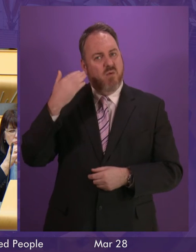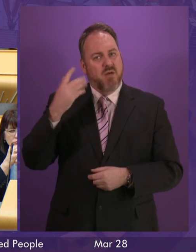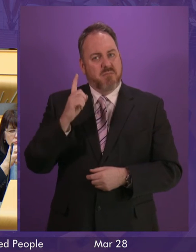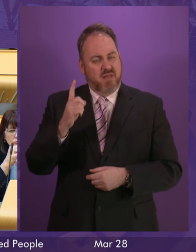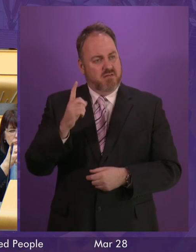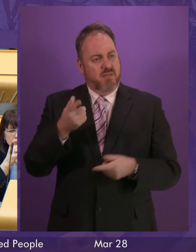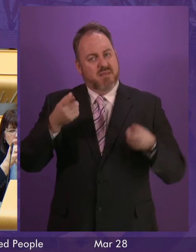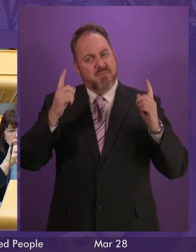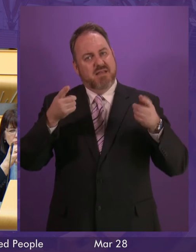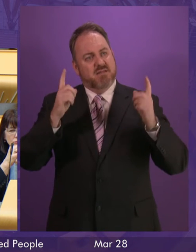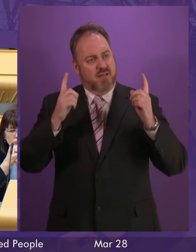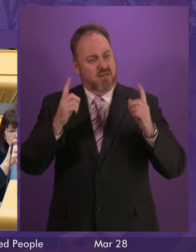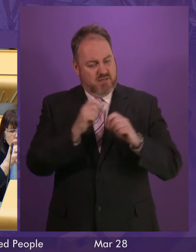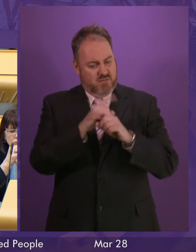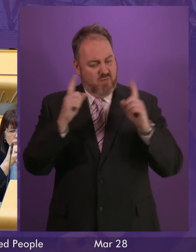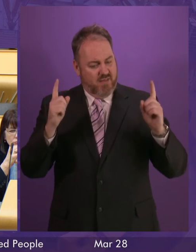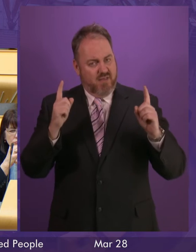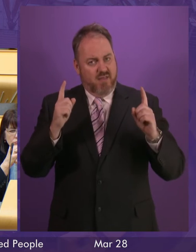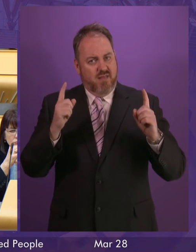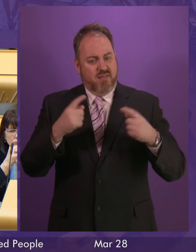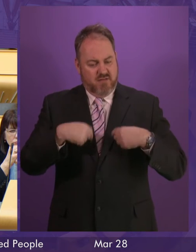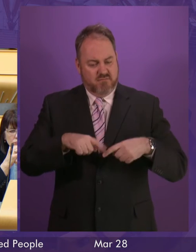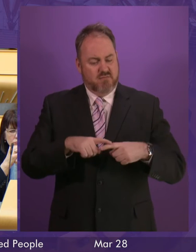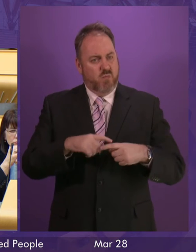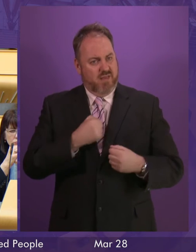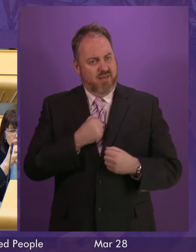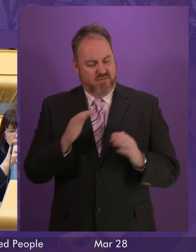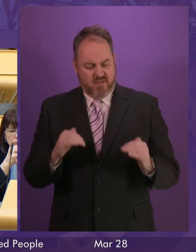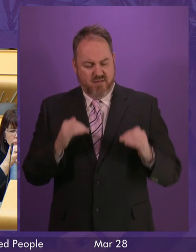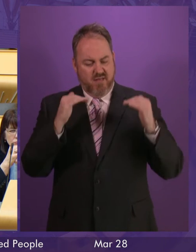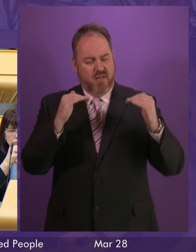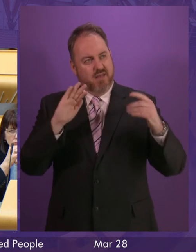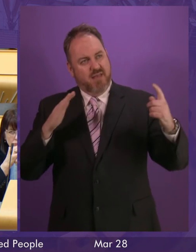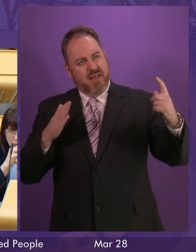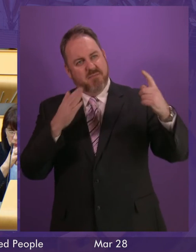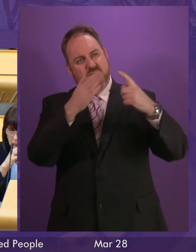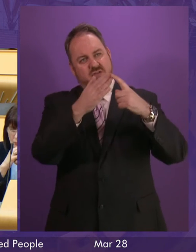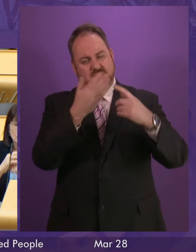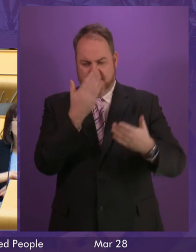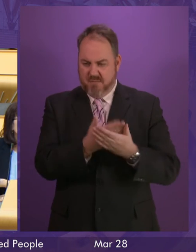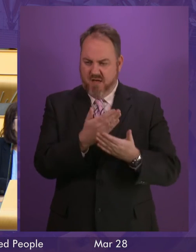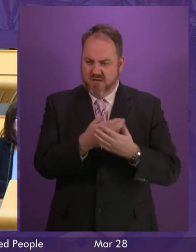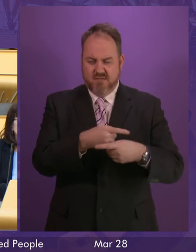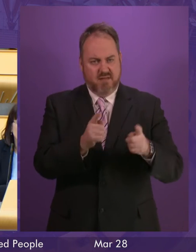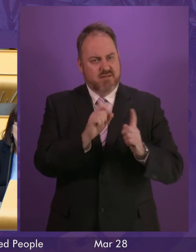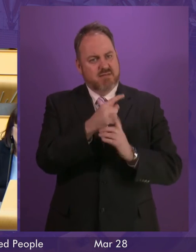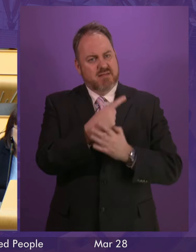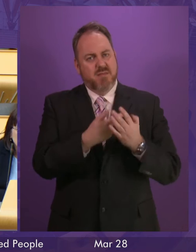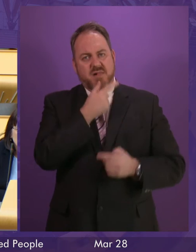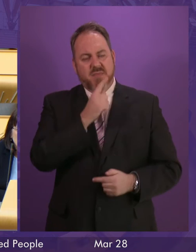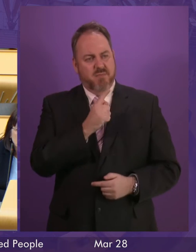loud and clear on her open contribution about the demands and ambitions that disabled people have for themselves and their